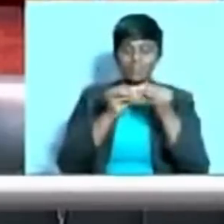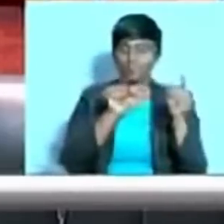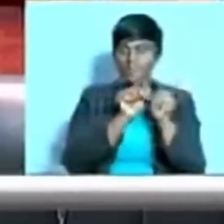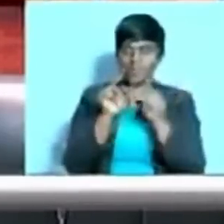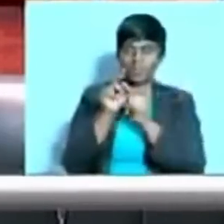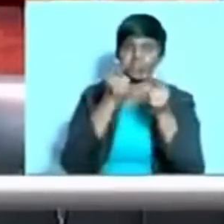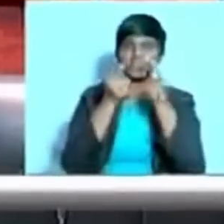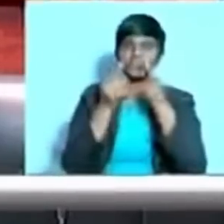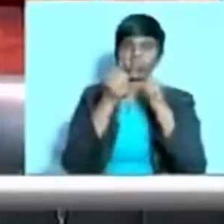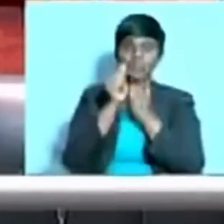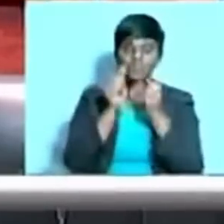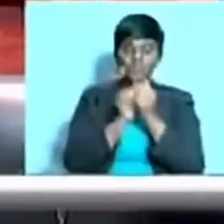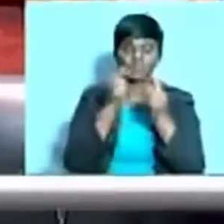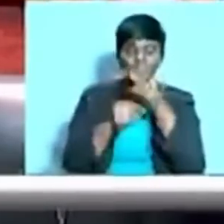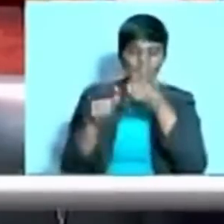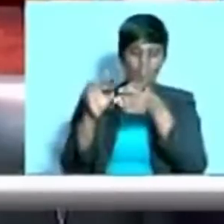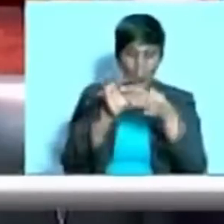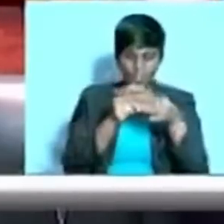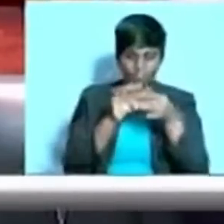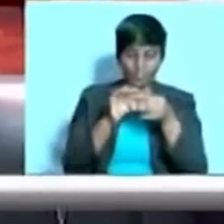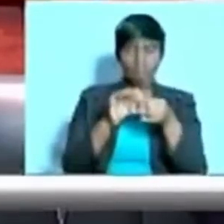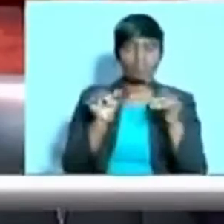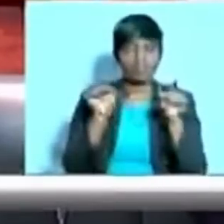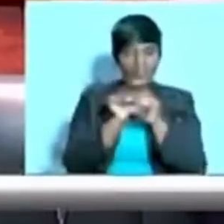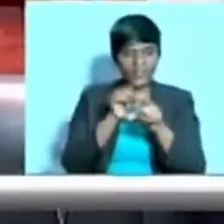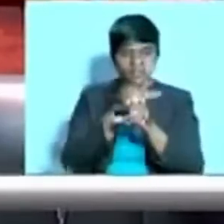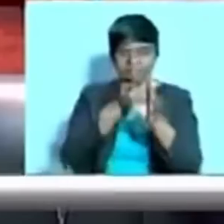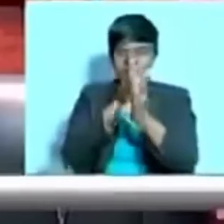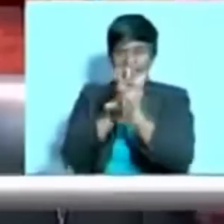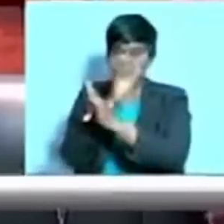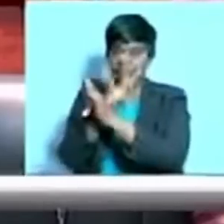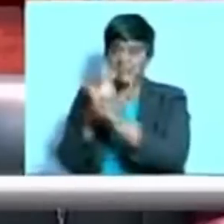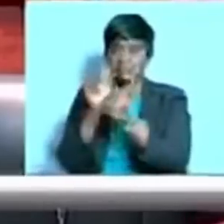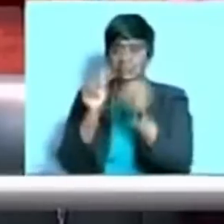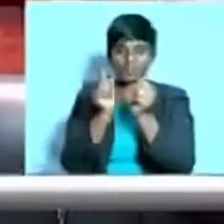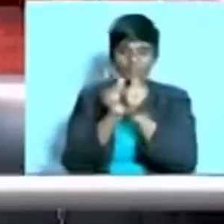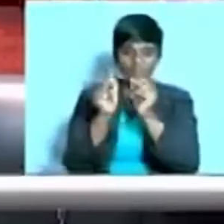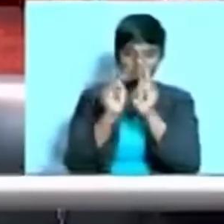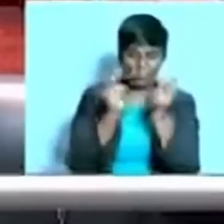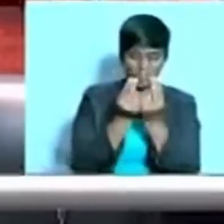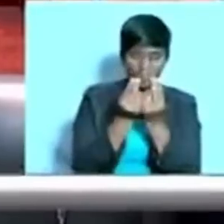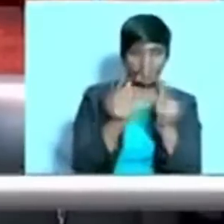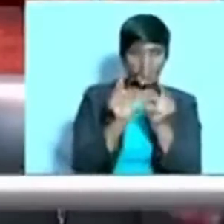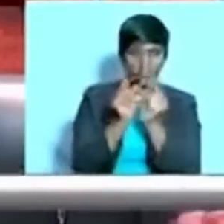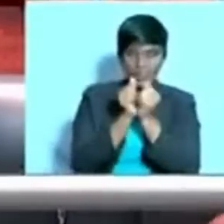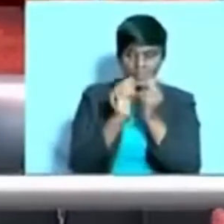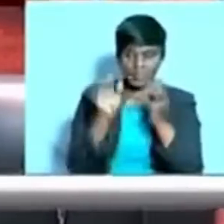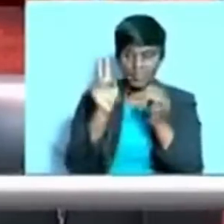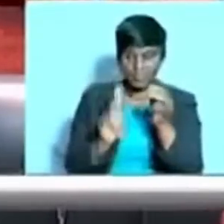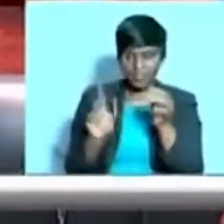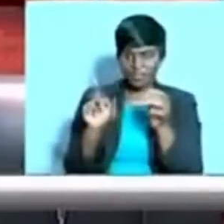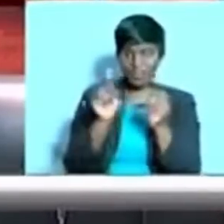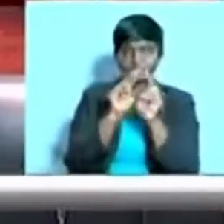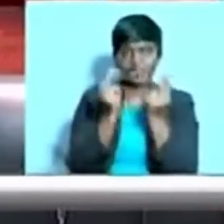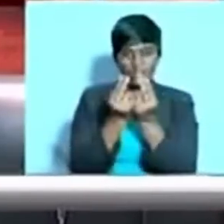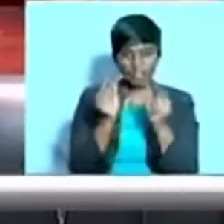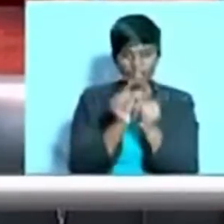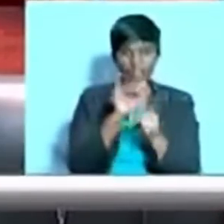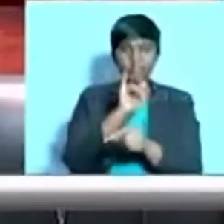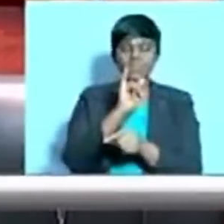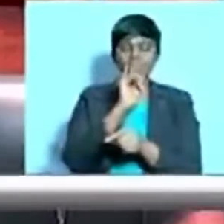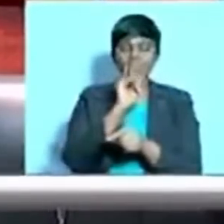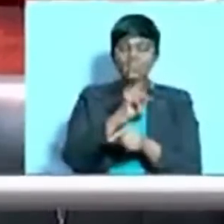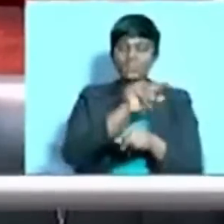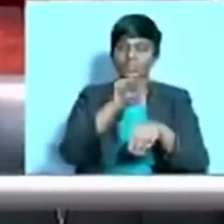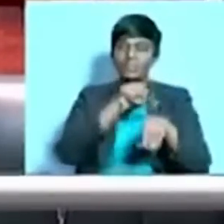talked of unity. In talking, referring to unity without necessarily using the word unity, it is the fact that there are